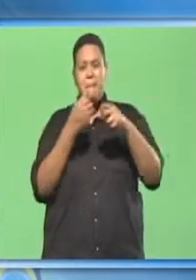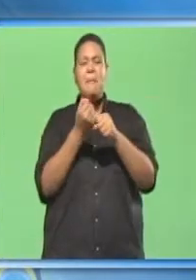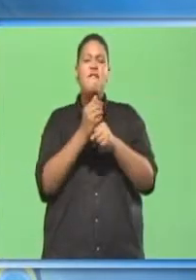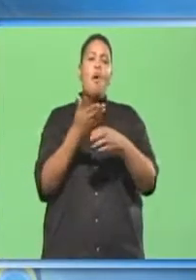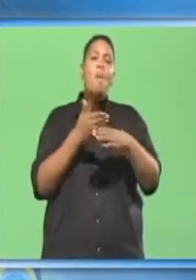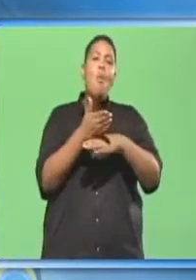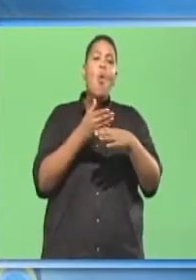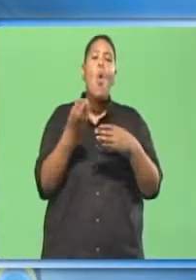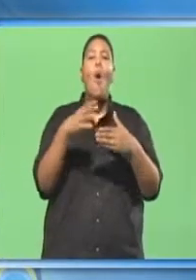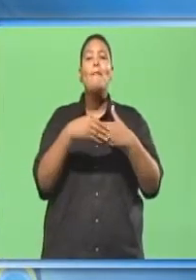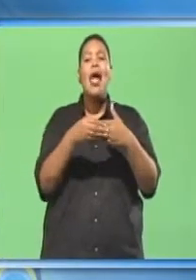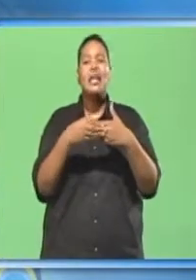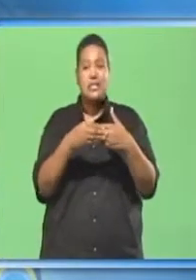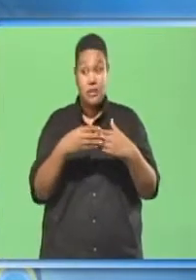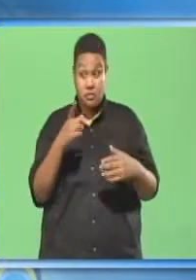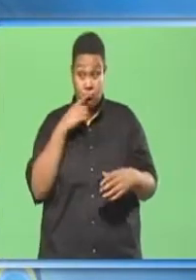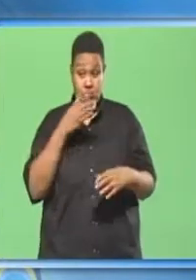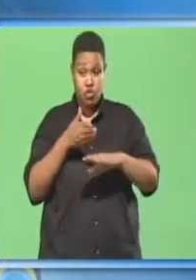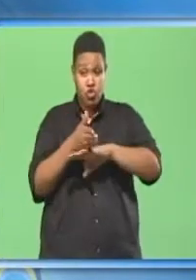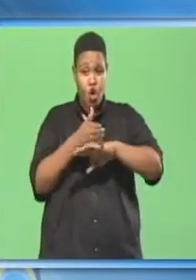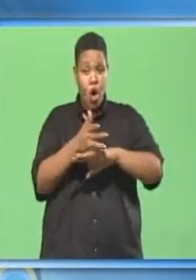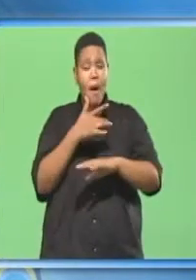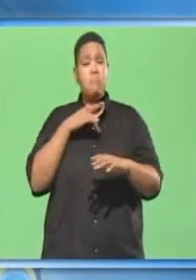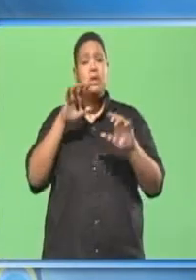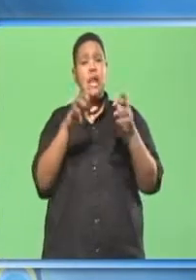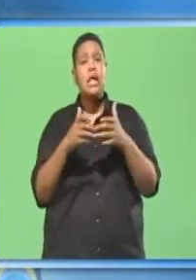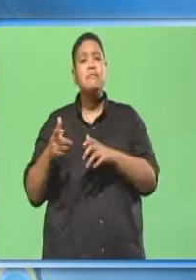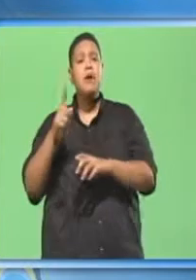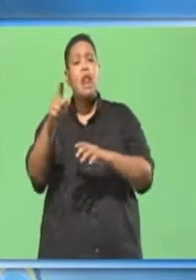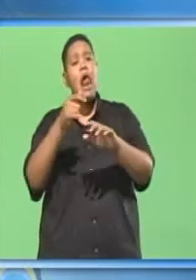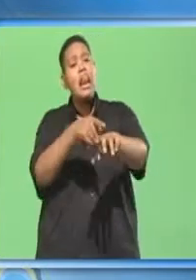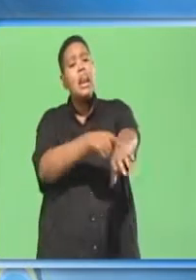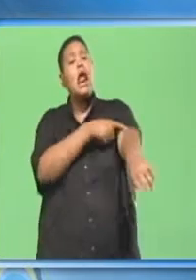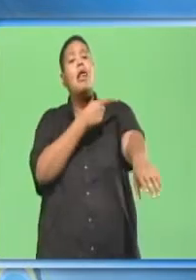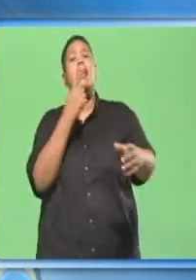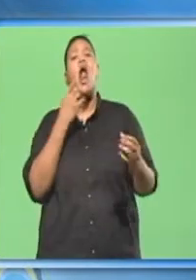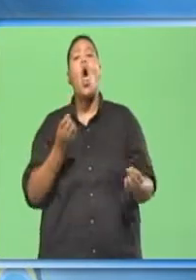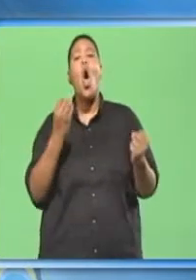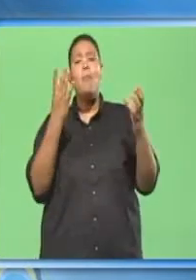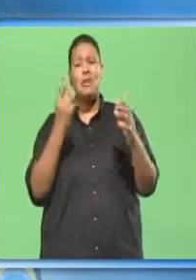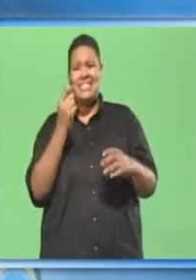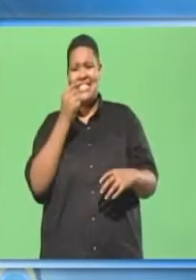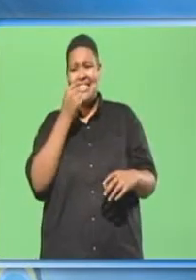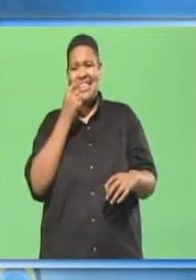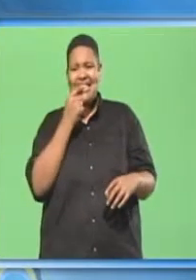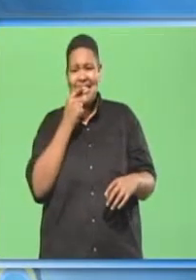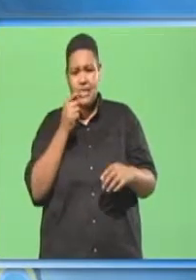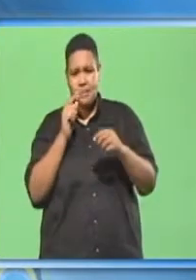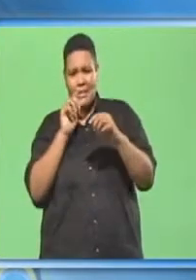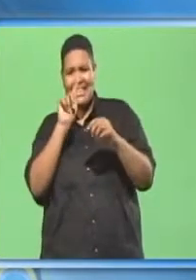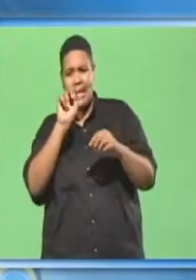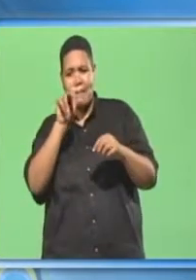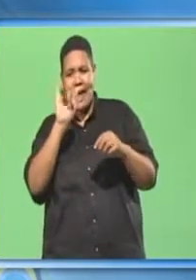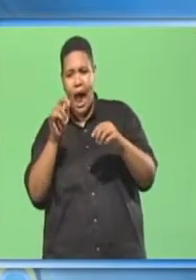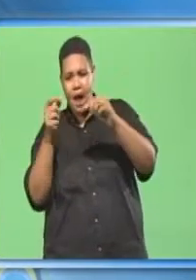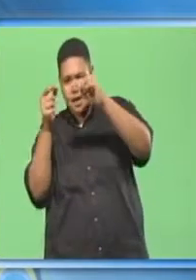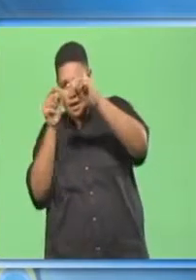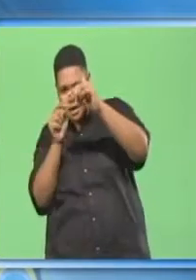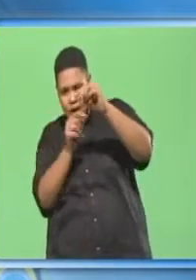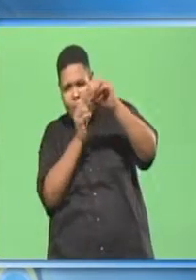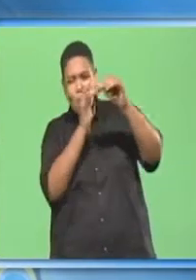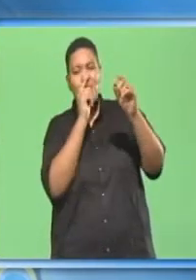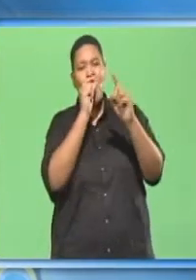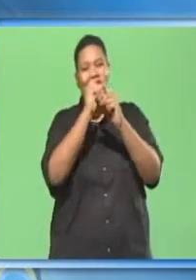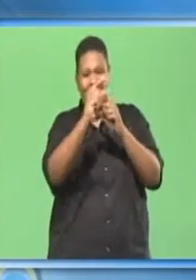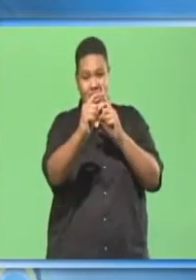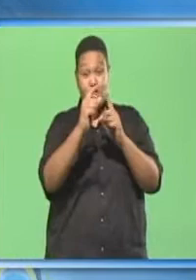or plastic. Saws are classified on the basis of their length and the number of teeth per inch, TPI. The total